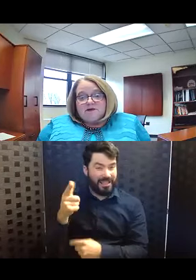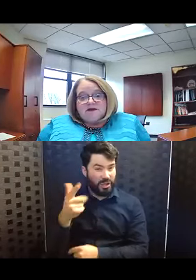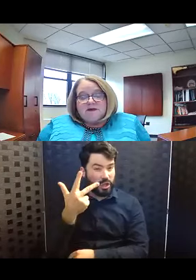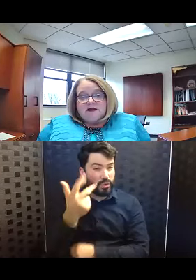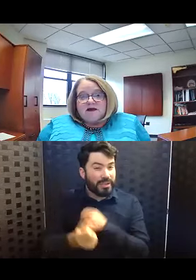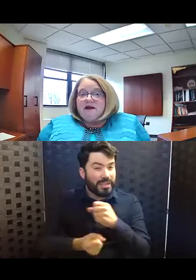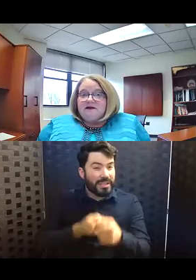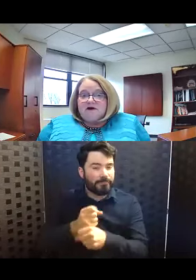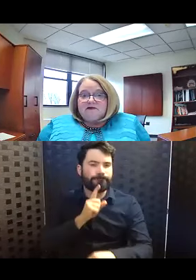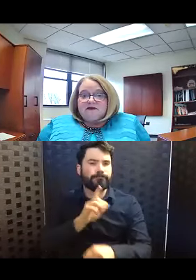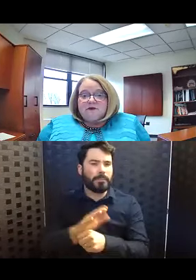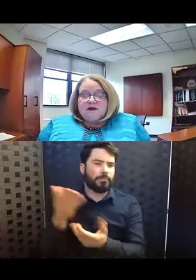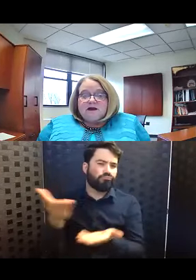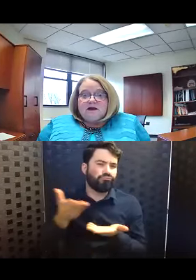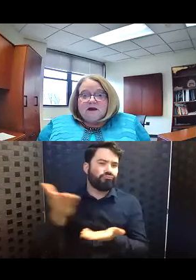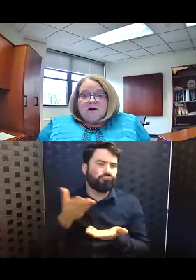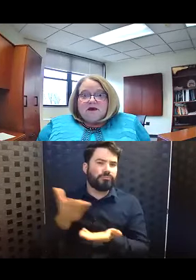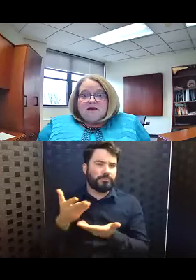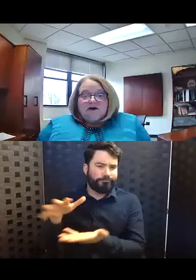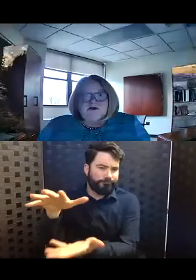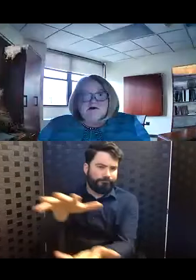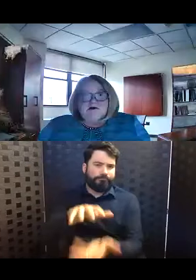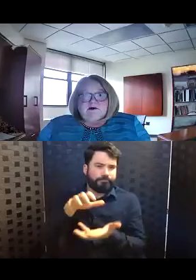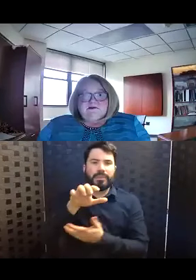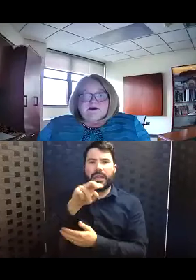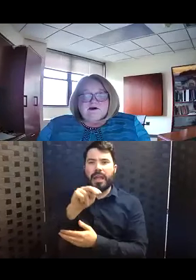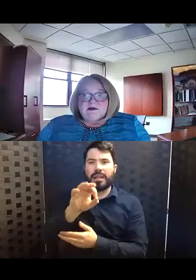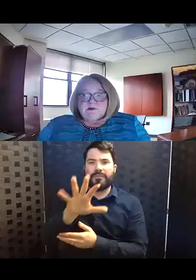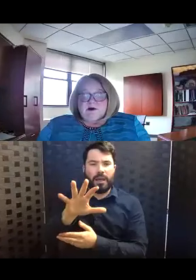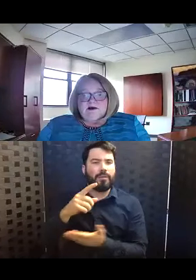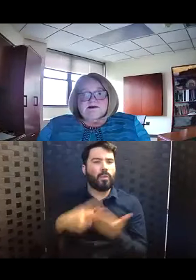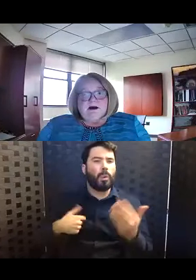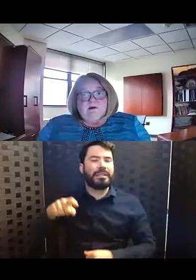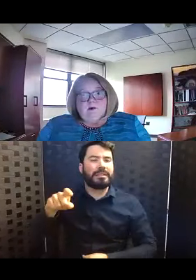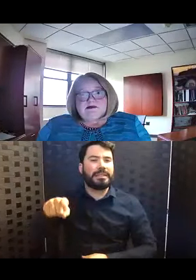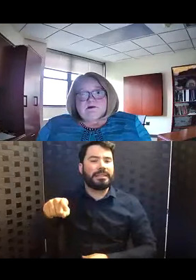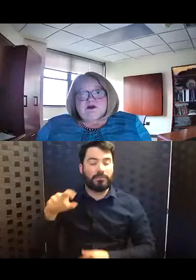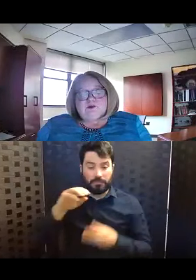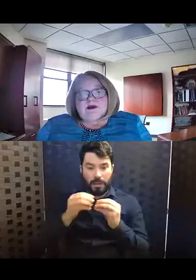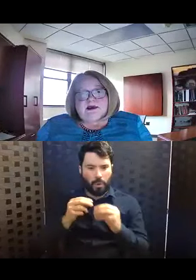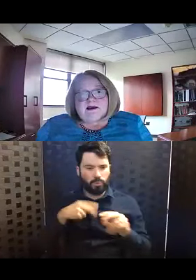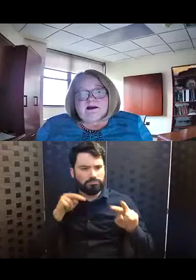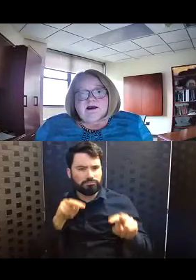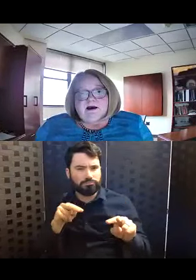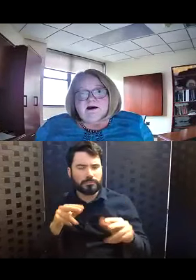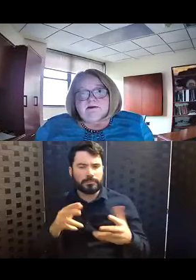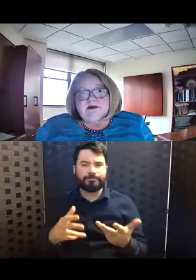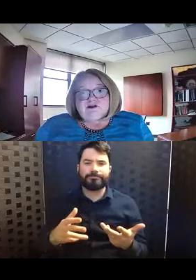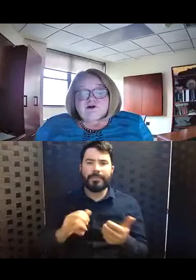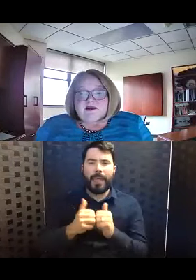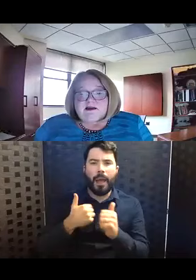to provide us with as many N95s as we need. We continue to look at those figures, as well as ways in which we